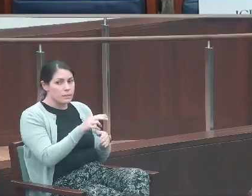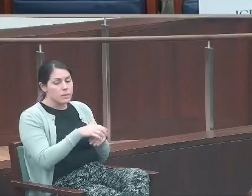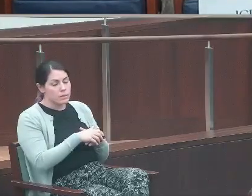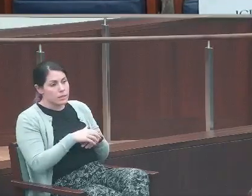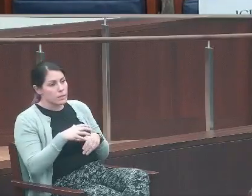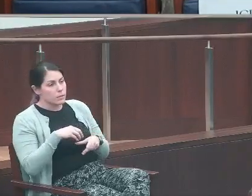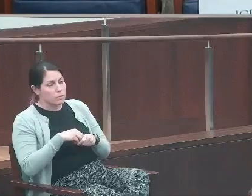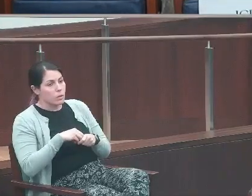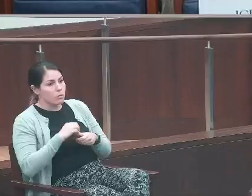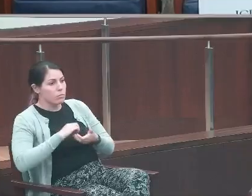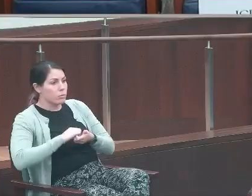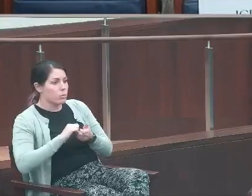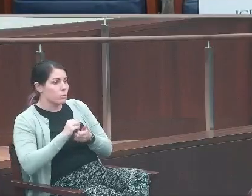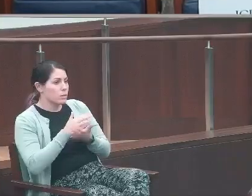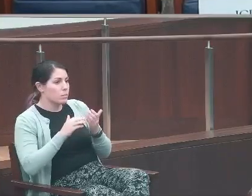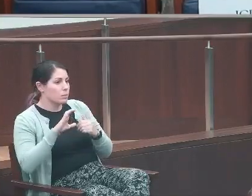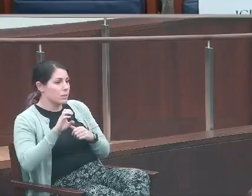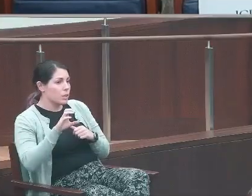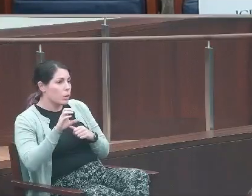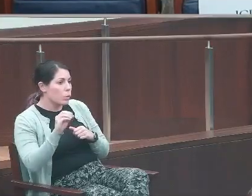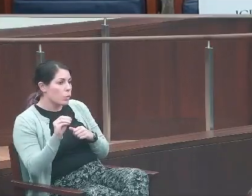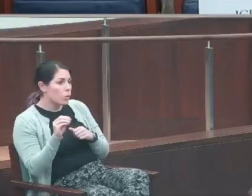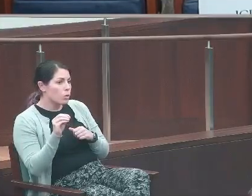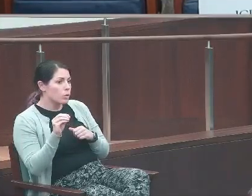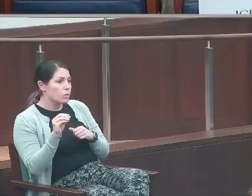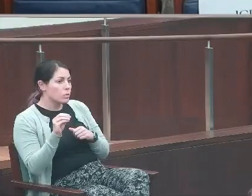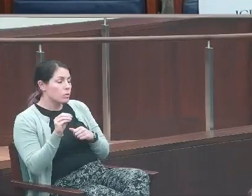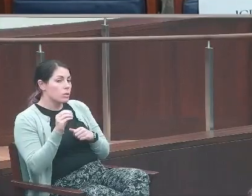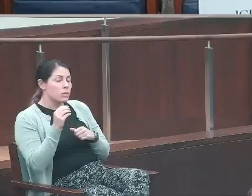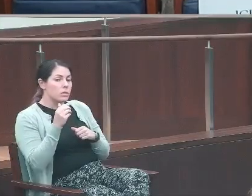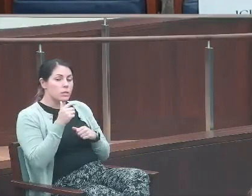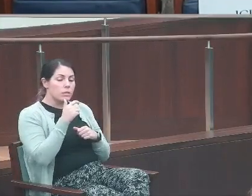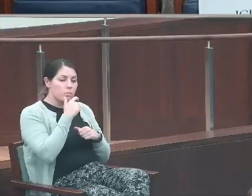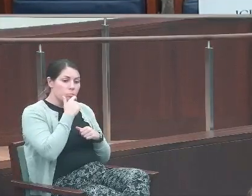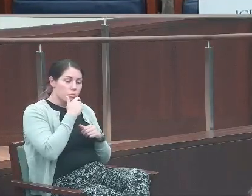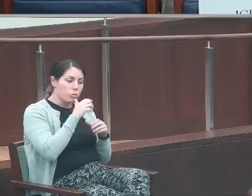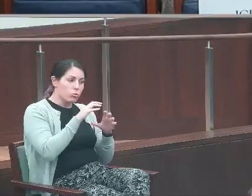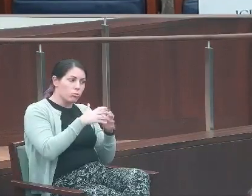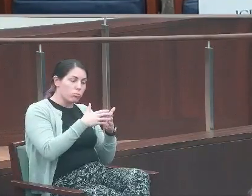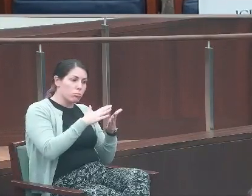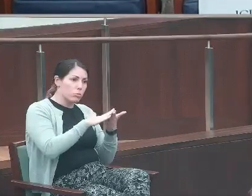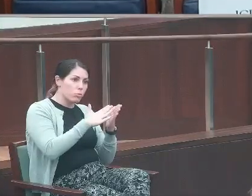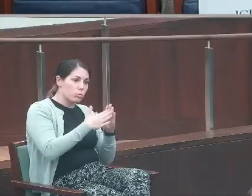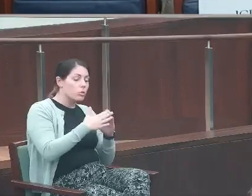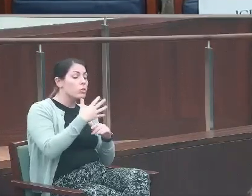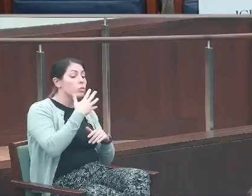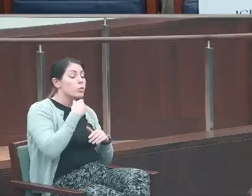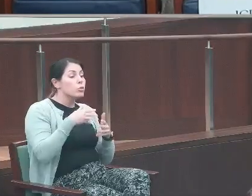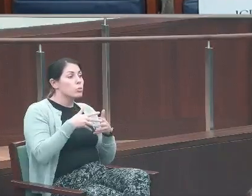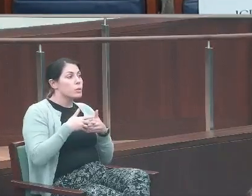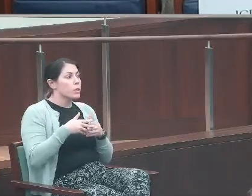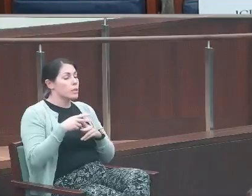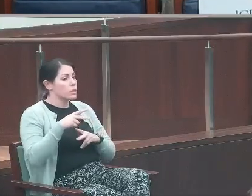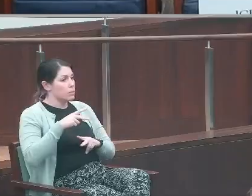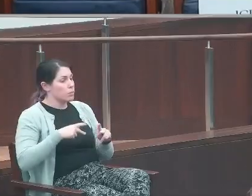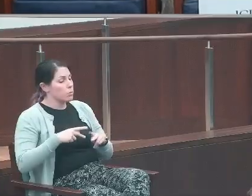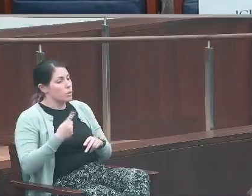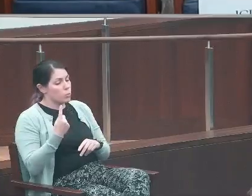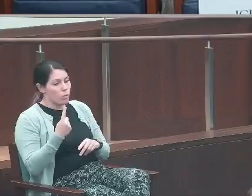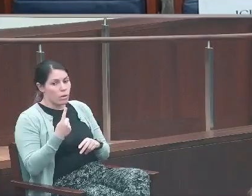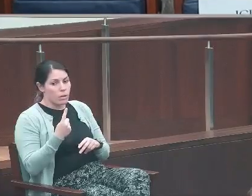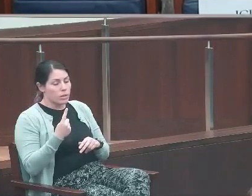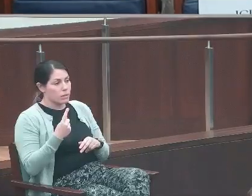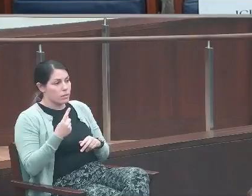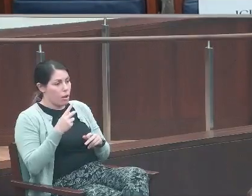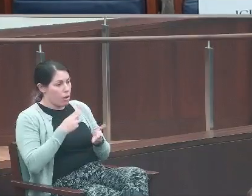CEO, about a month or so after October 7th. He's a British Muslim man. I'm a Jewish American woman. And we had this very frank